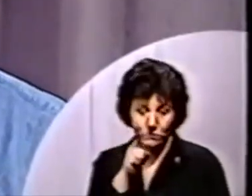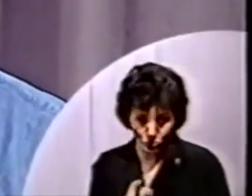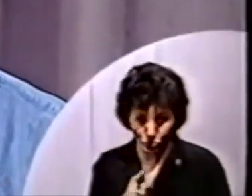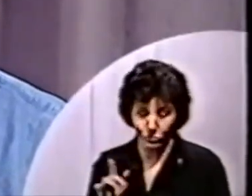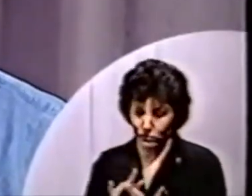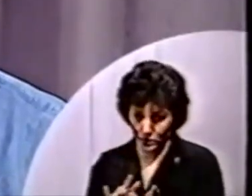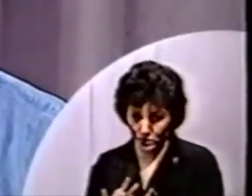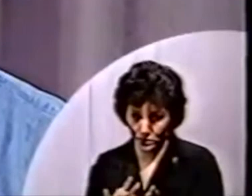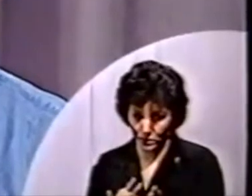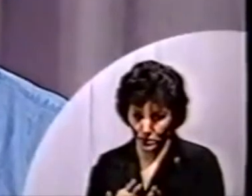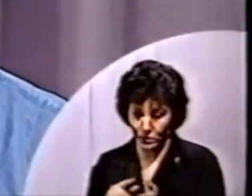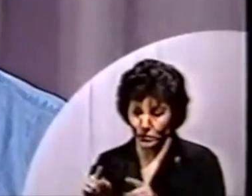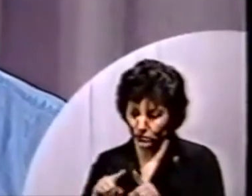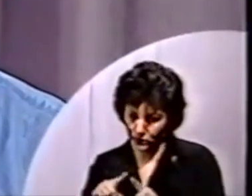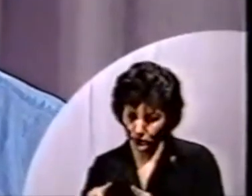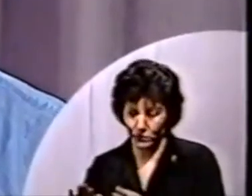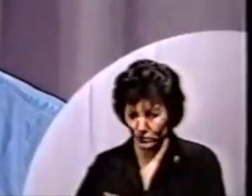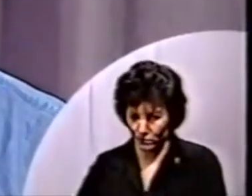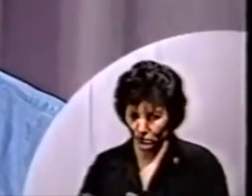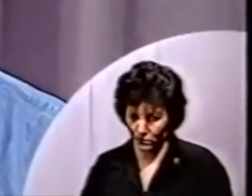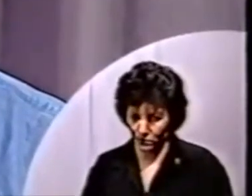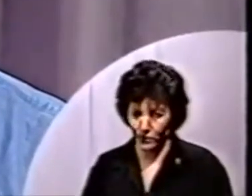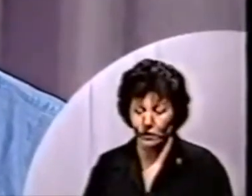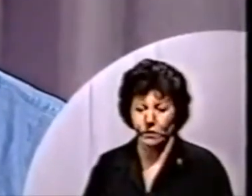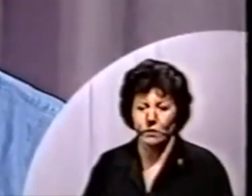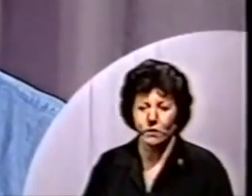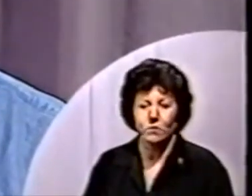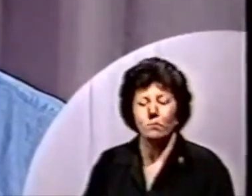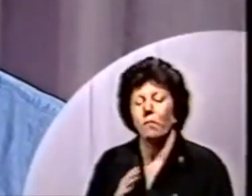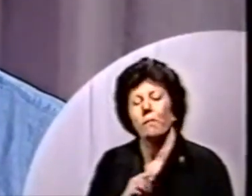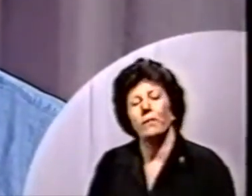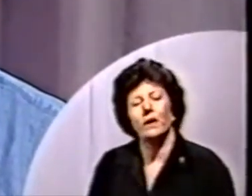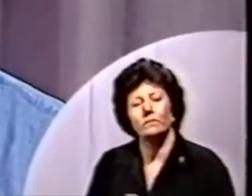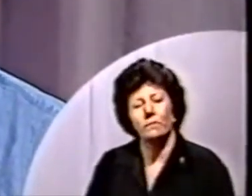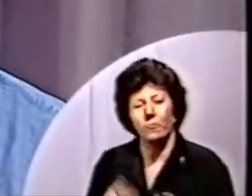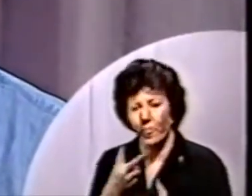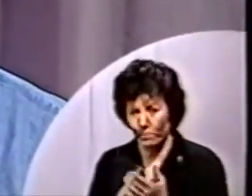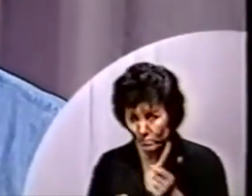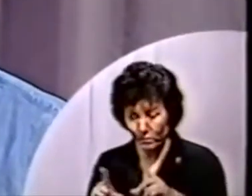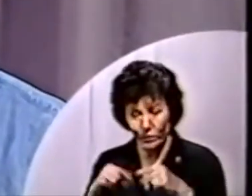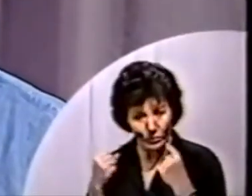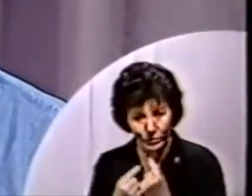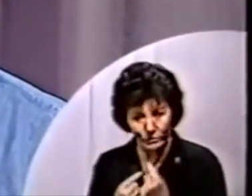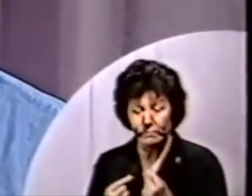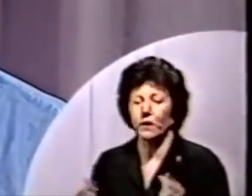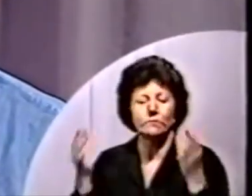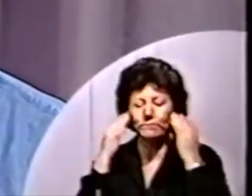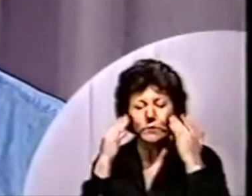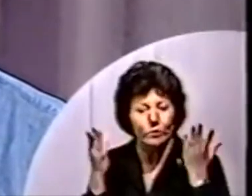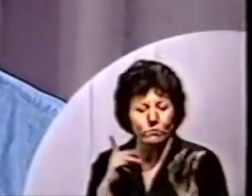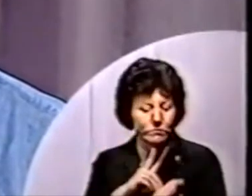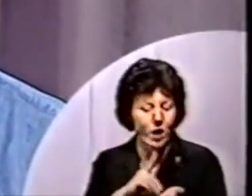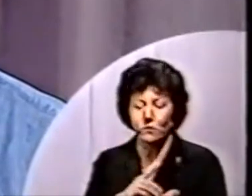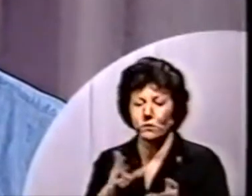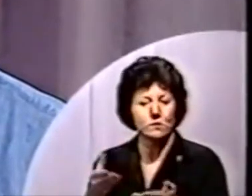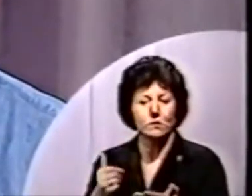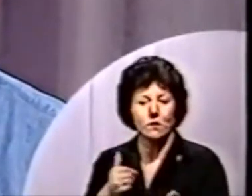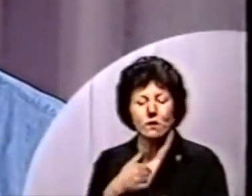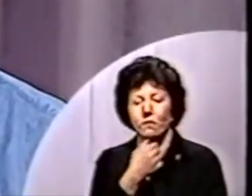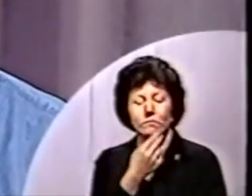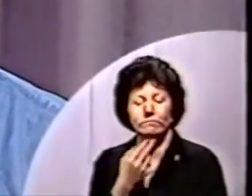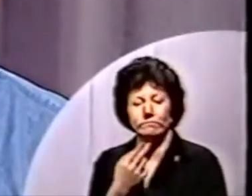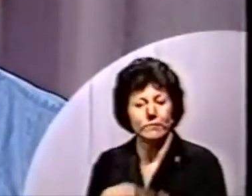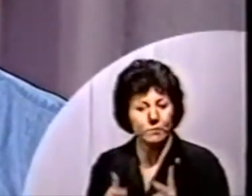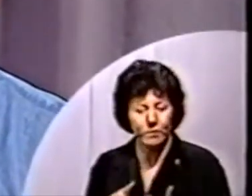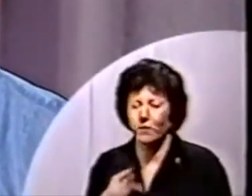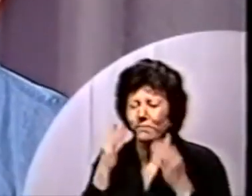study. Neither the participants nor the staff down at Denver Health and Hospital will know who here in Denver has gotten the actual